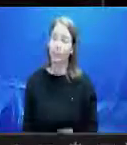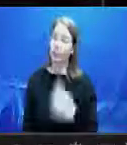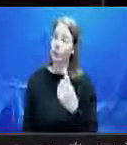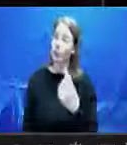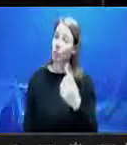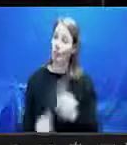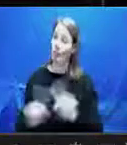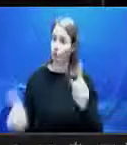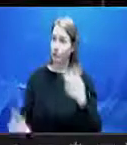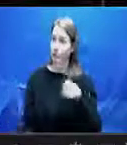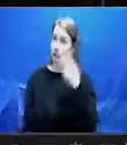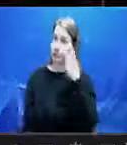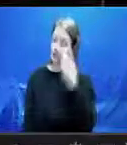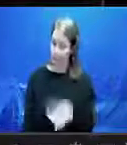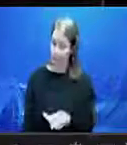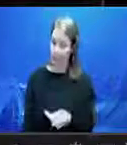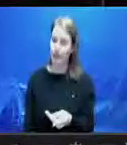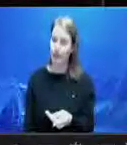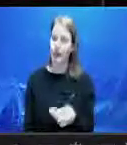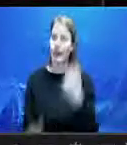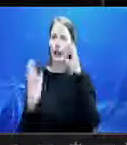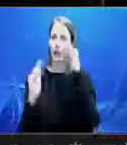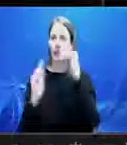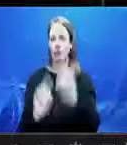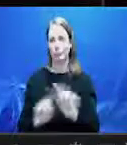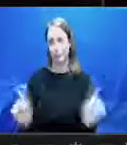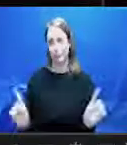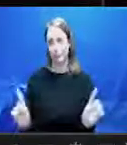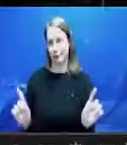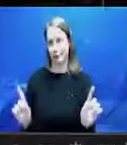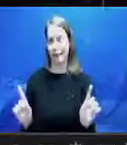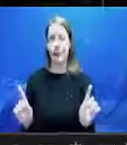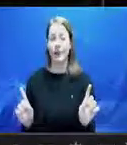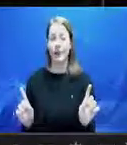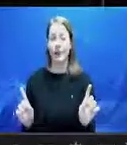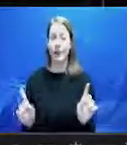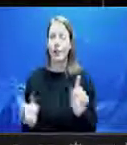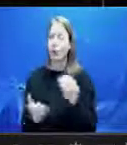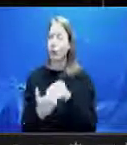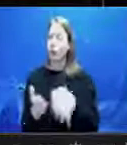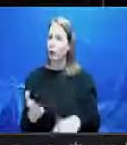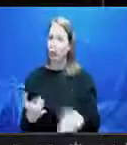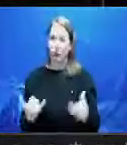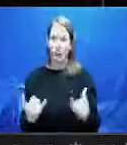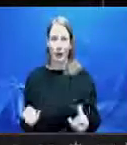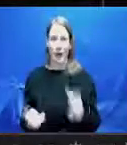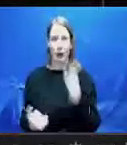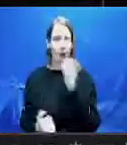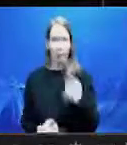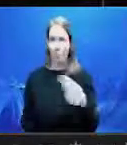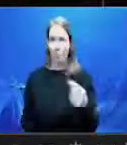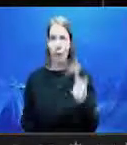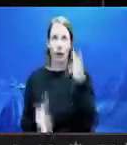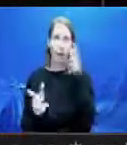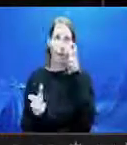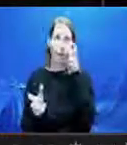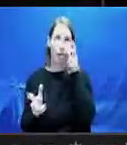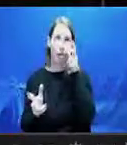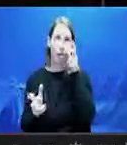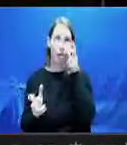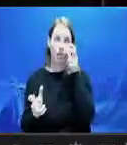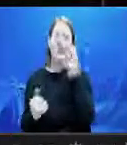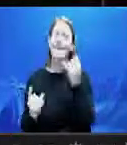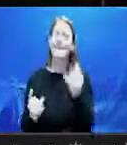expectations of students is, students have moved from being the receptors of information to being the processors of